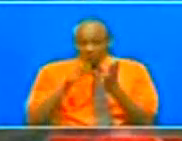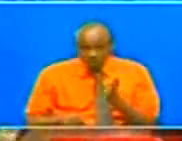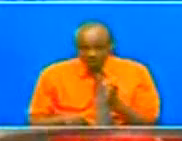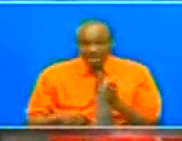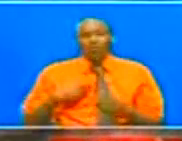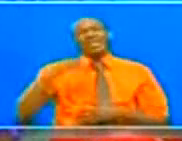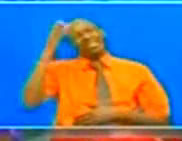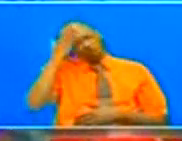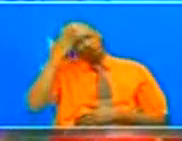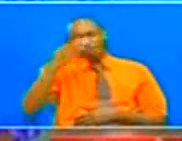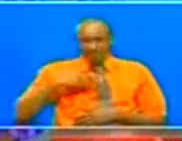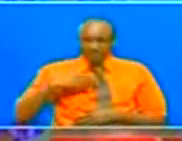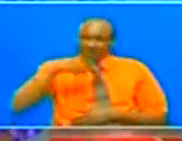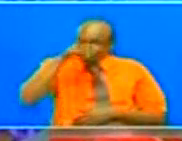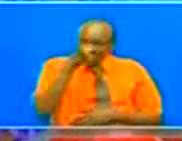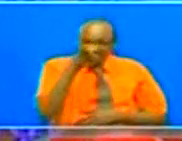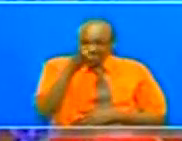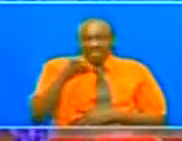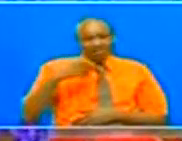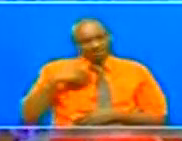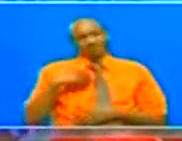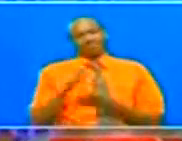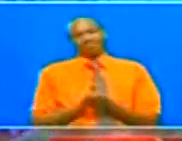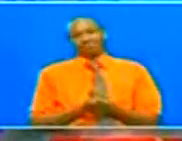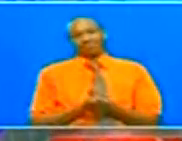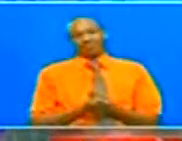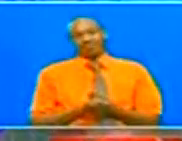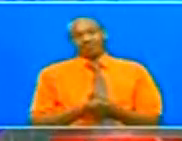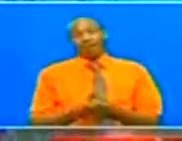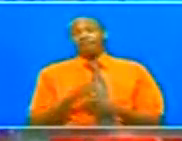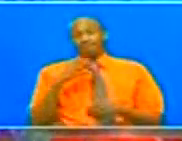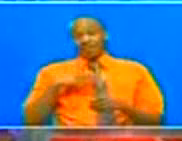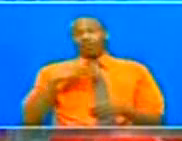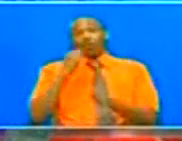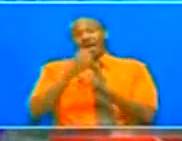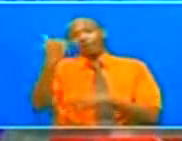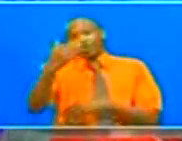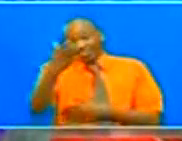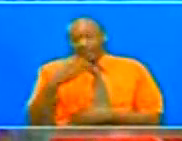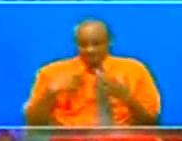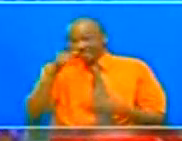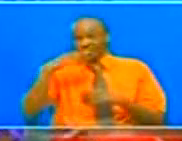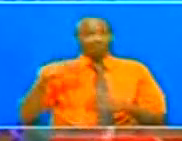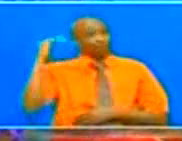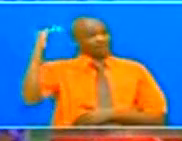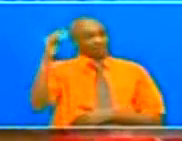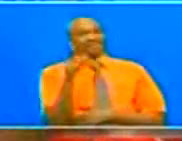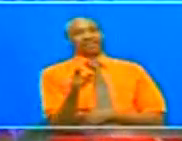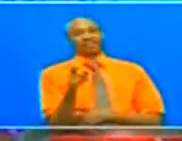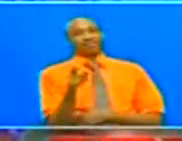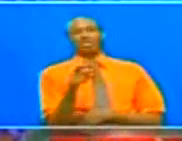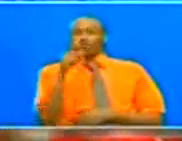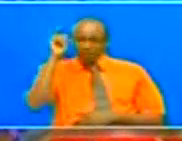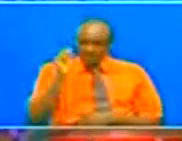people who have hunted down those custom officers and the police must be people who cannot be touched. Yeah, yeah. So there is need